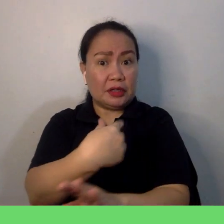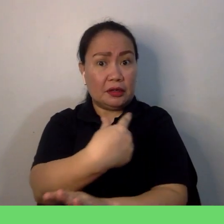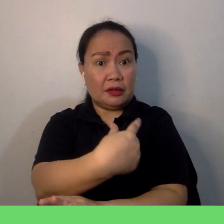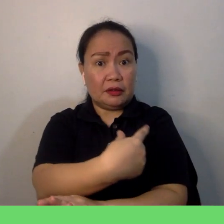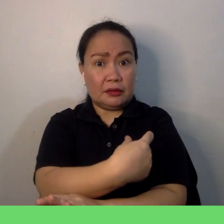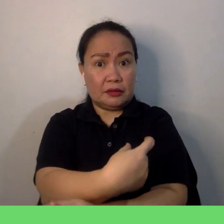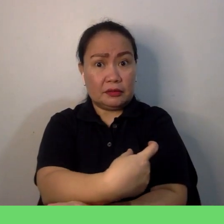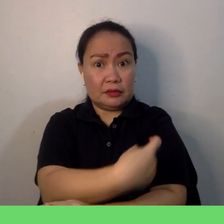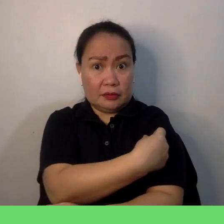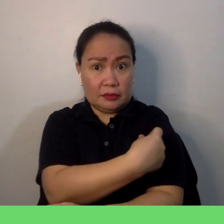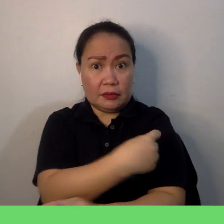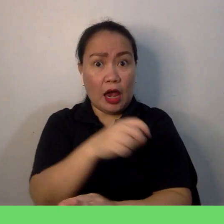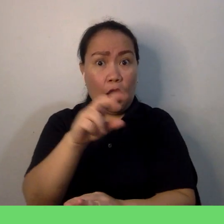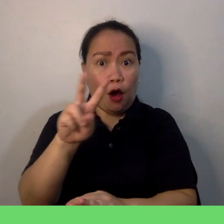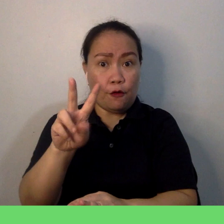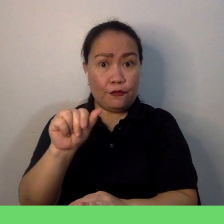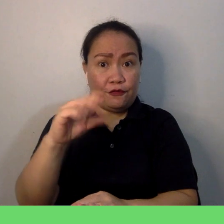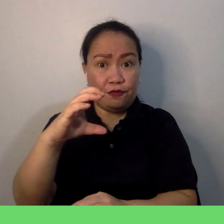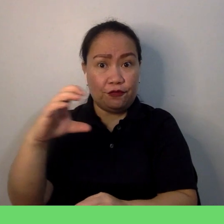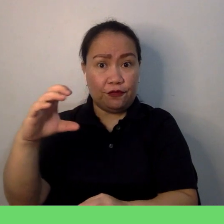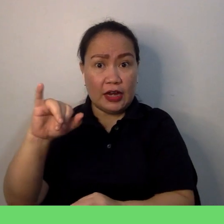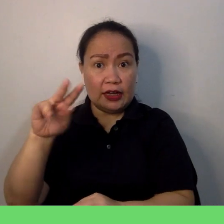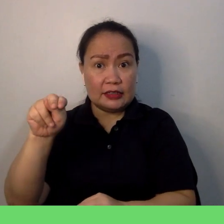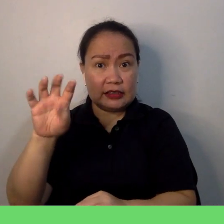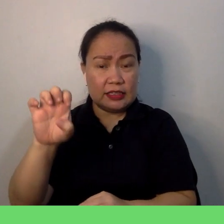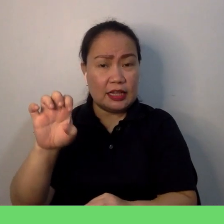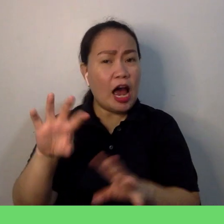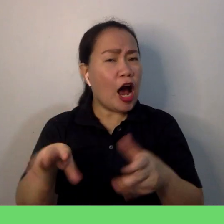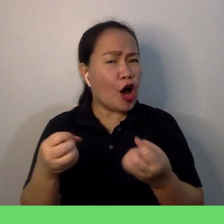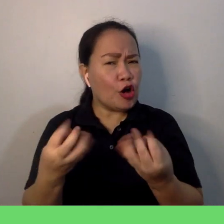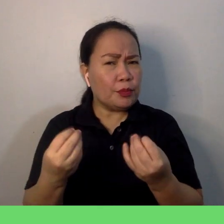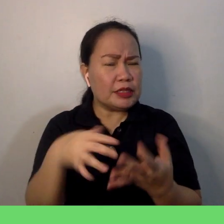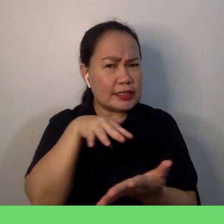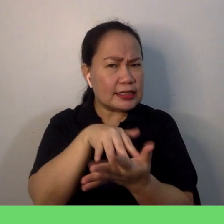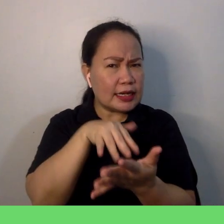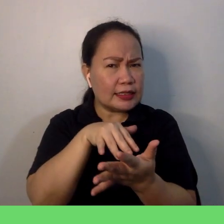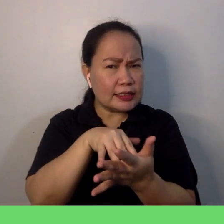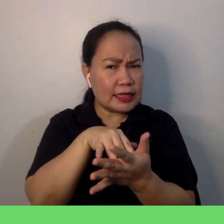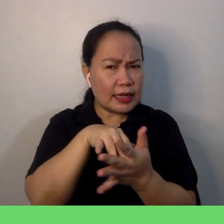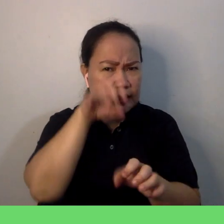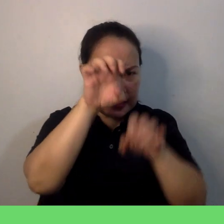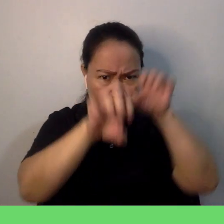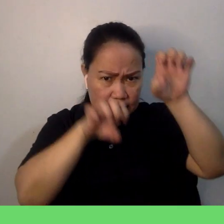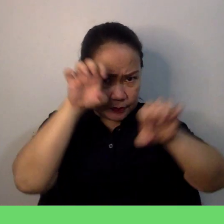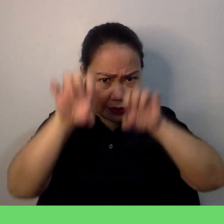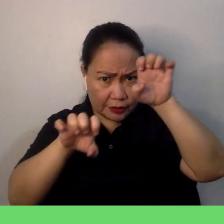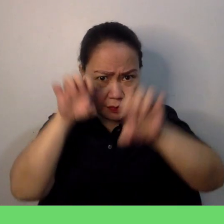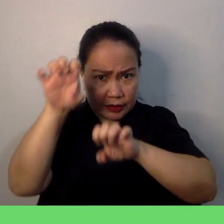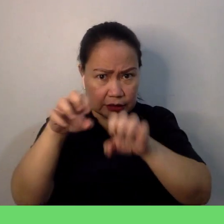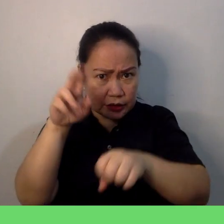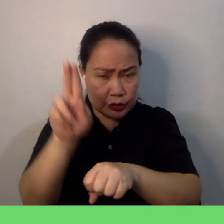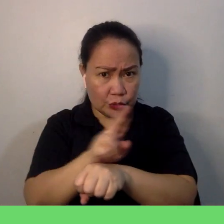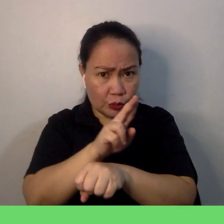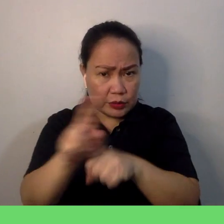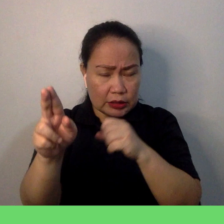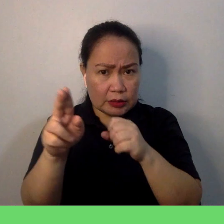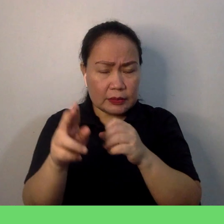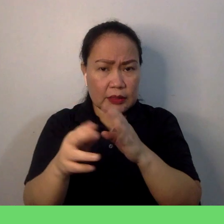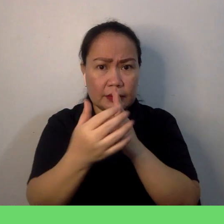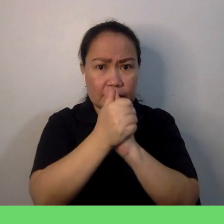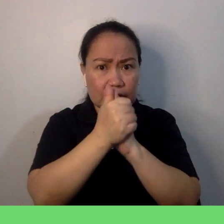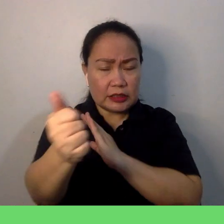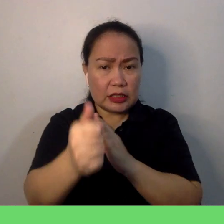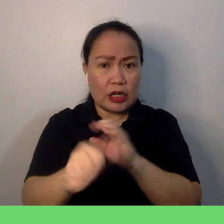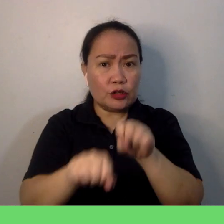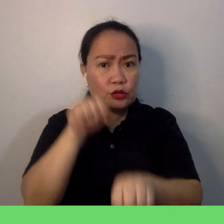or research and experiment pa ang ginagawa ng ating mga medical practitioner para so we can come up with